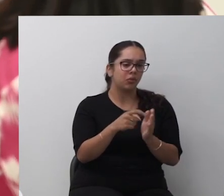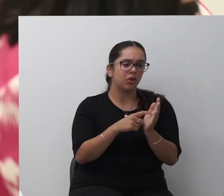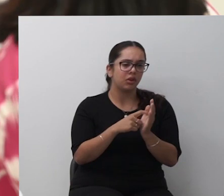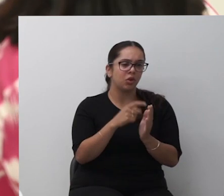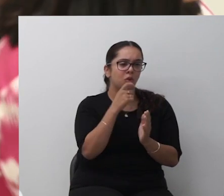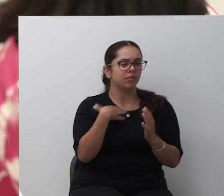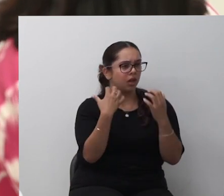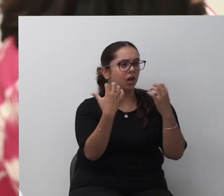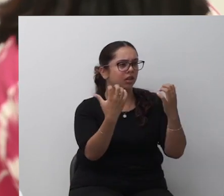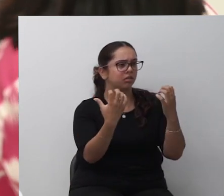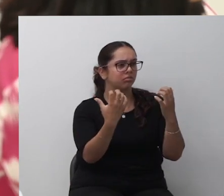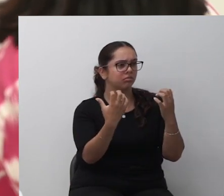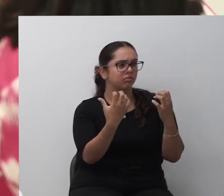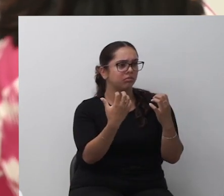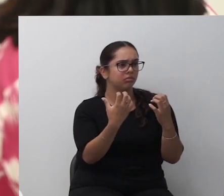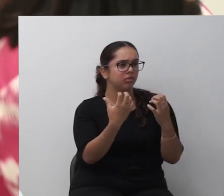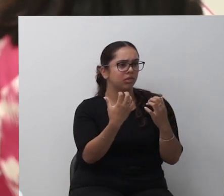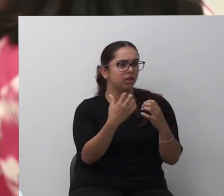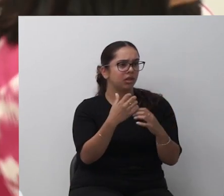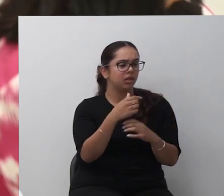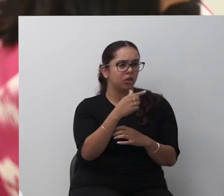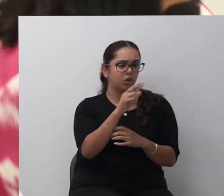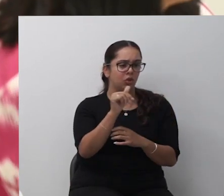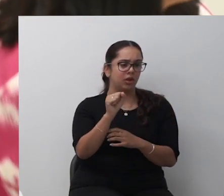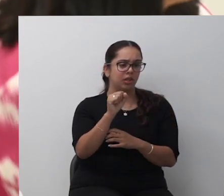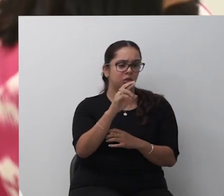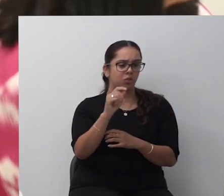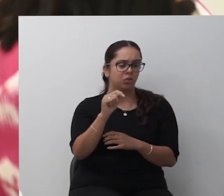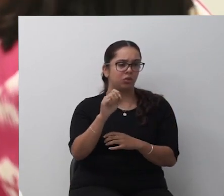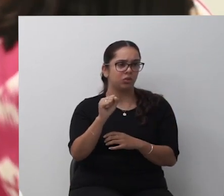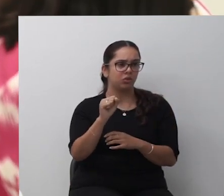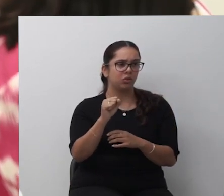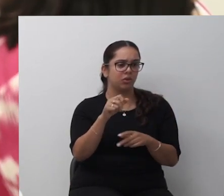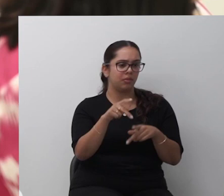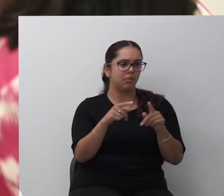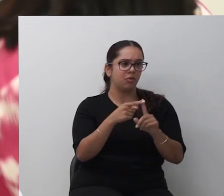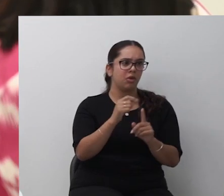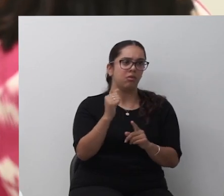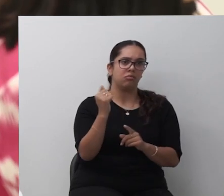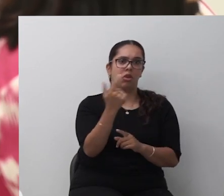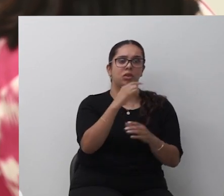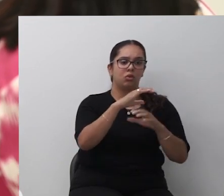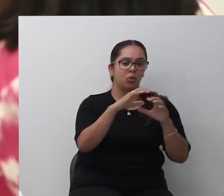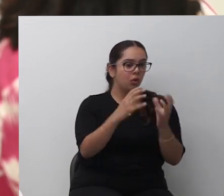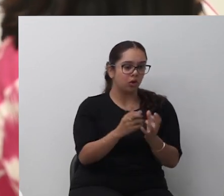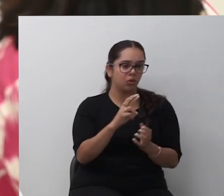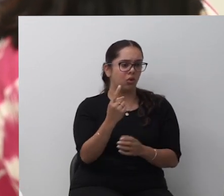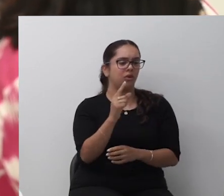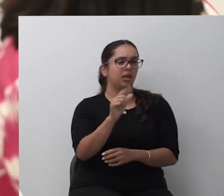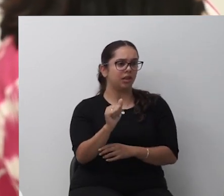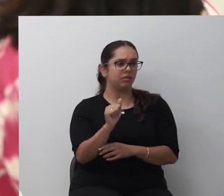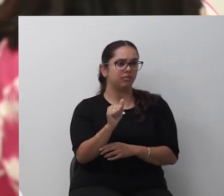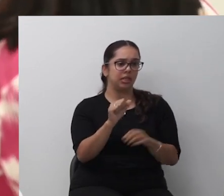my audience right now? Is it a grassroots group of folks all across the country, or is it just LA? Is it the